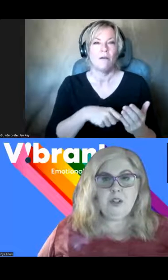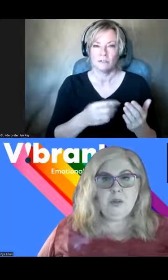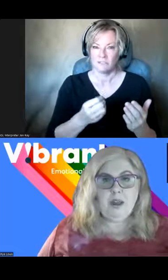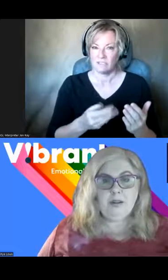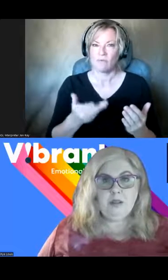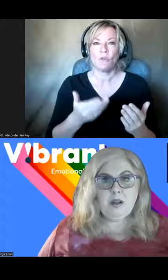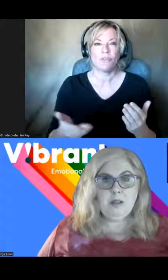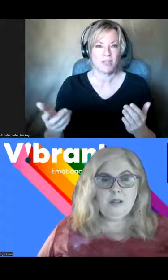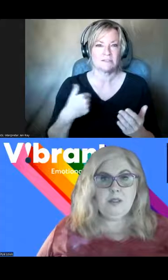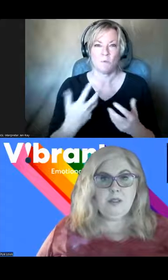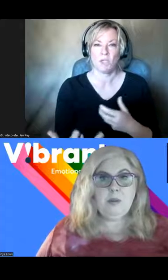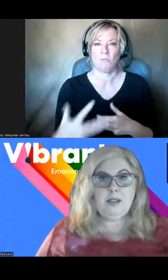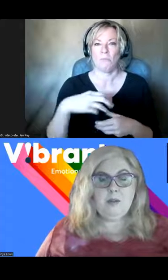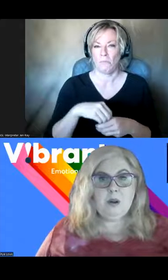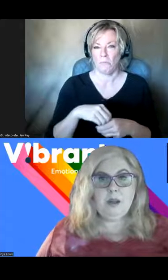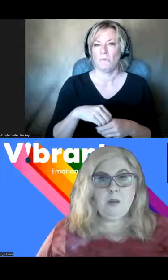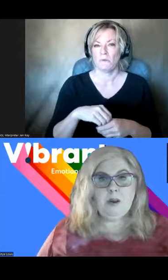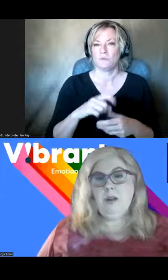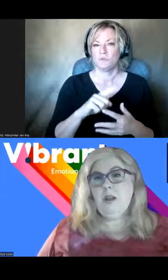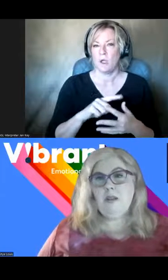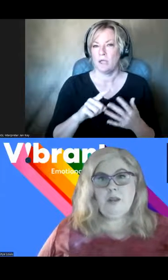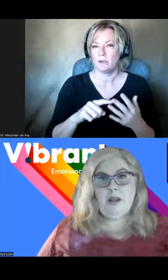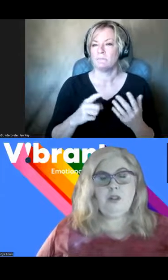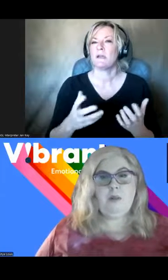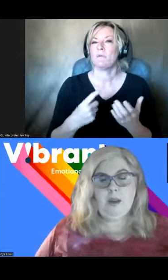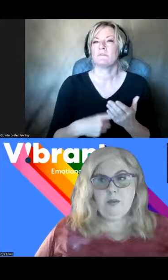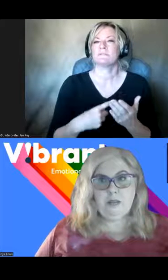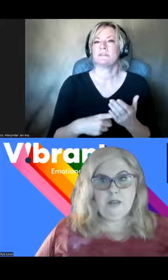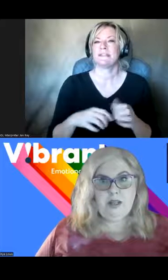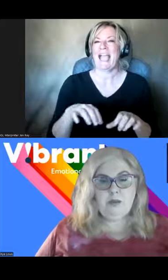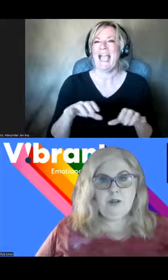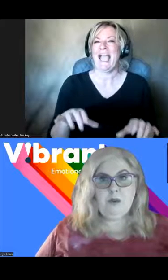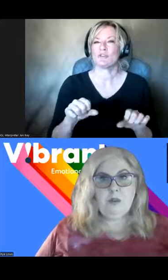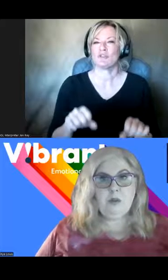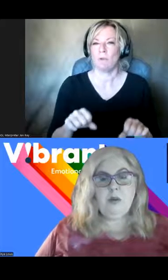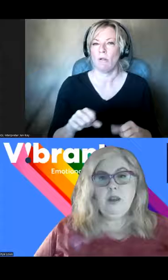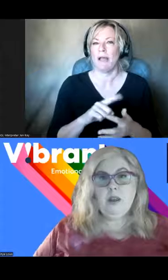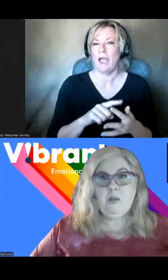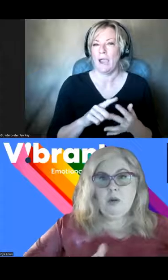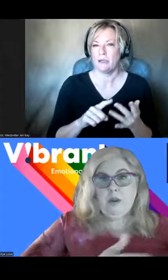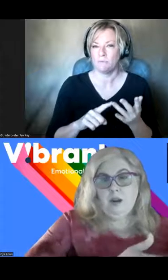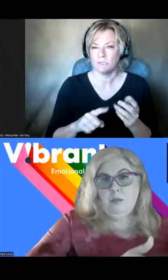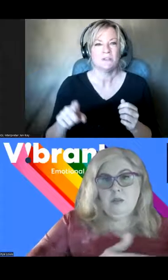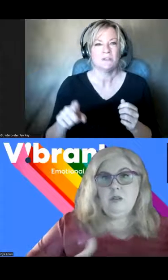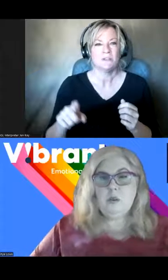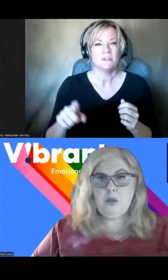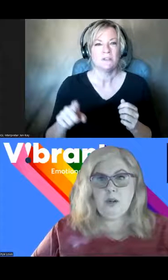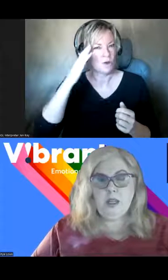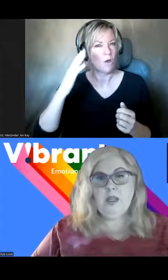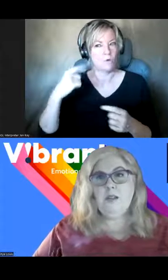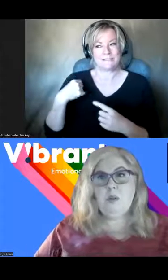into actionable items. And I wanted to spend some of my time talking about those actionable items today so that folks knew kind of where we've come